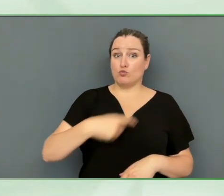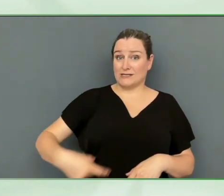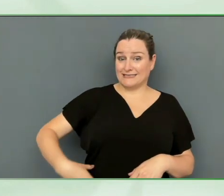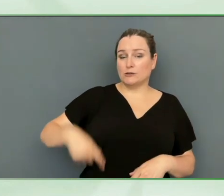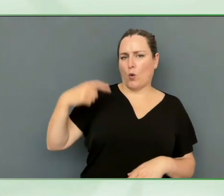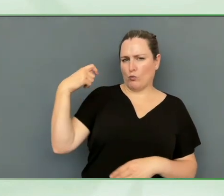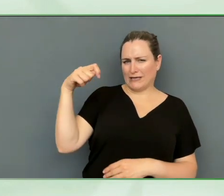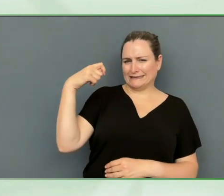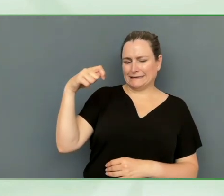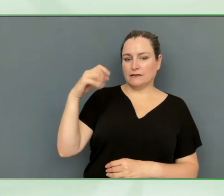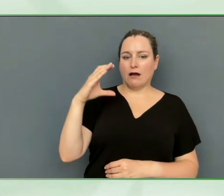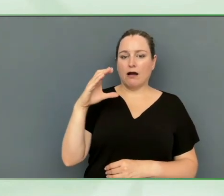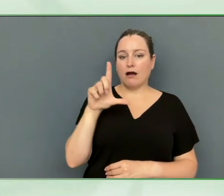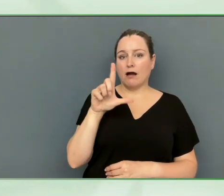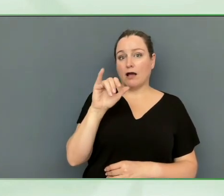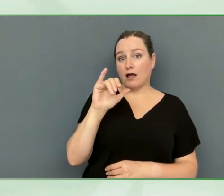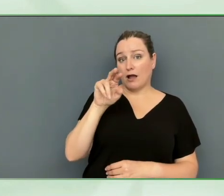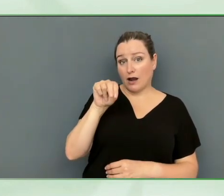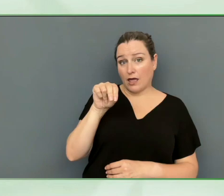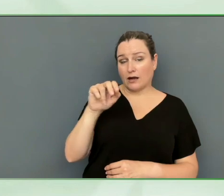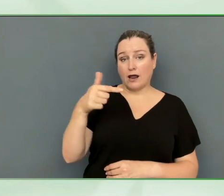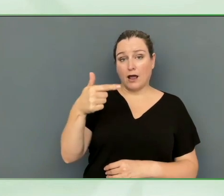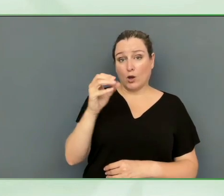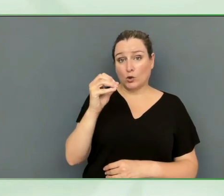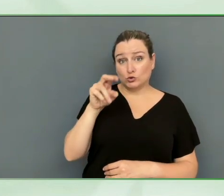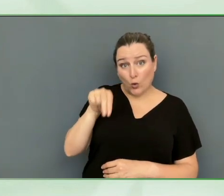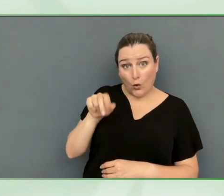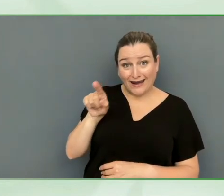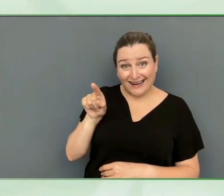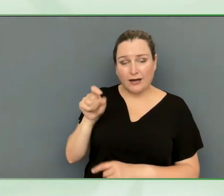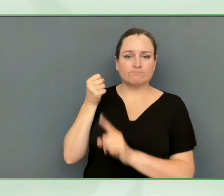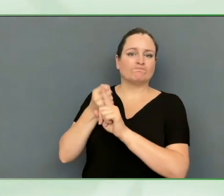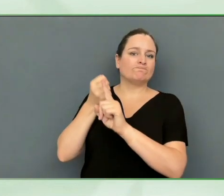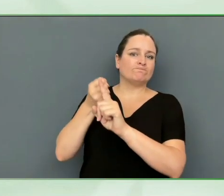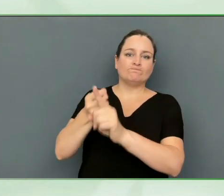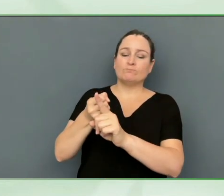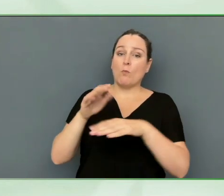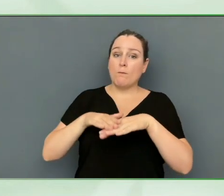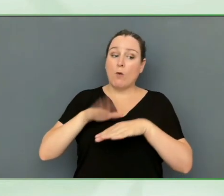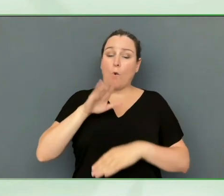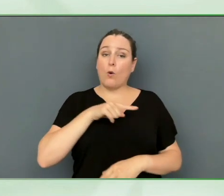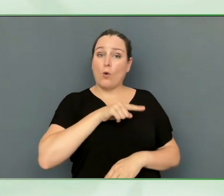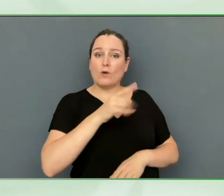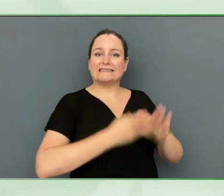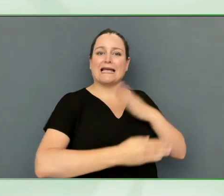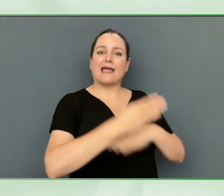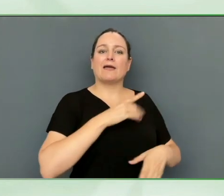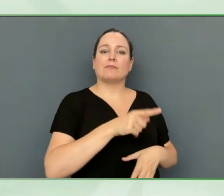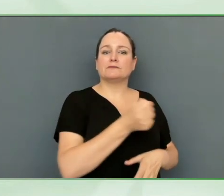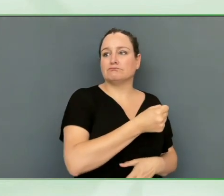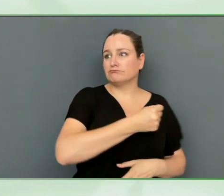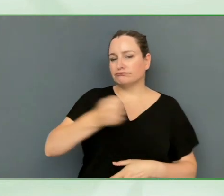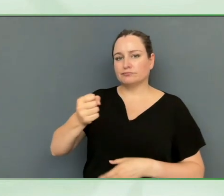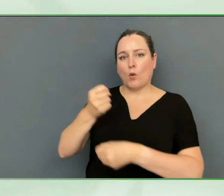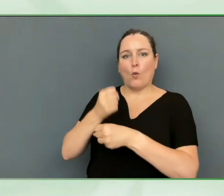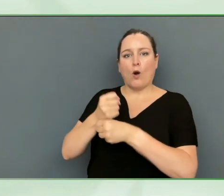of employees to increase the employment of people with disabilities within the federal government under an executive order passed